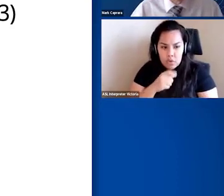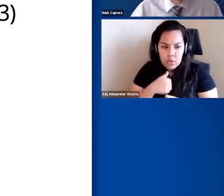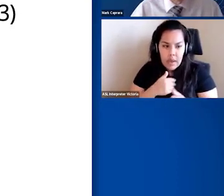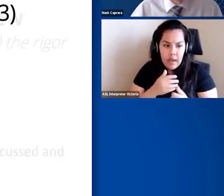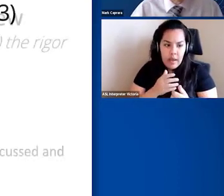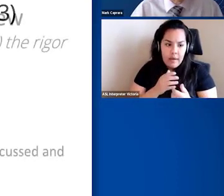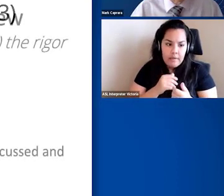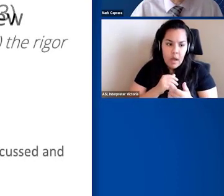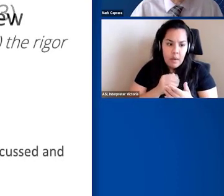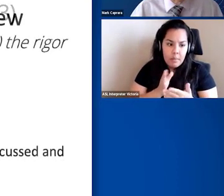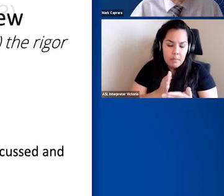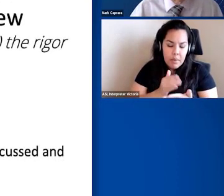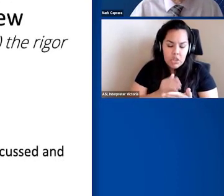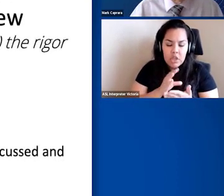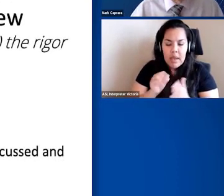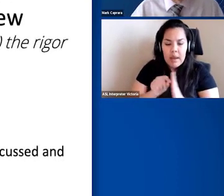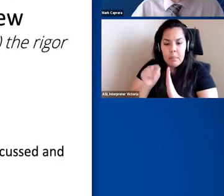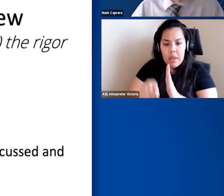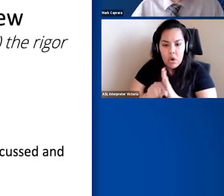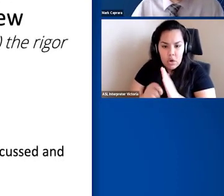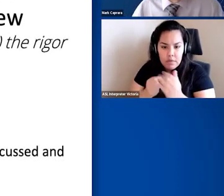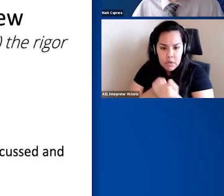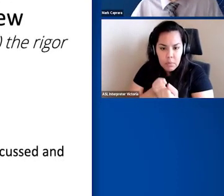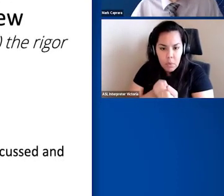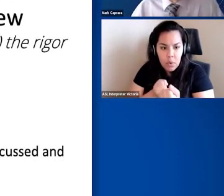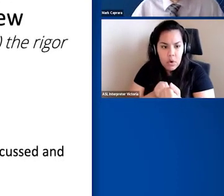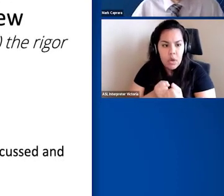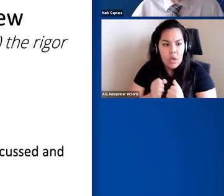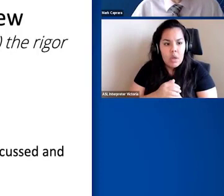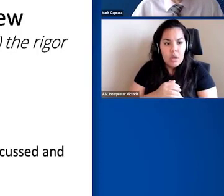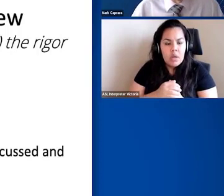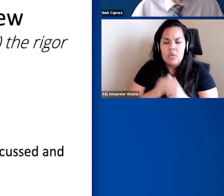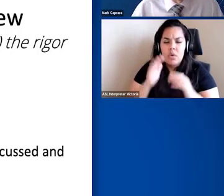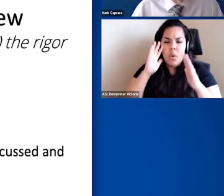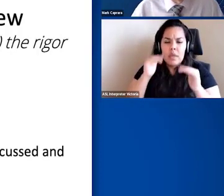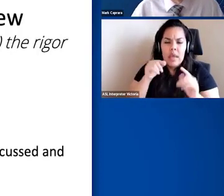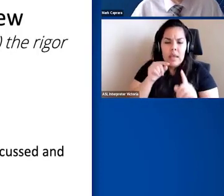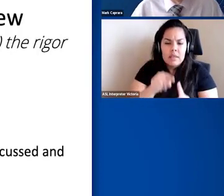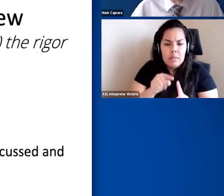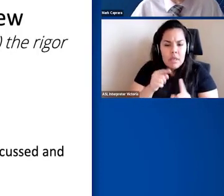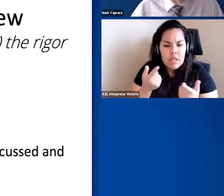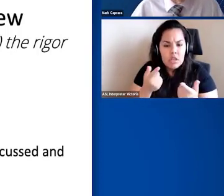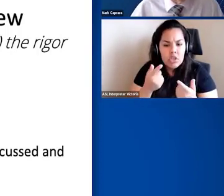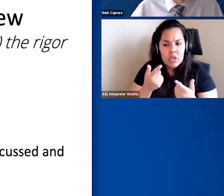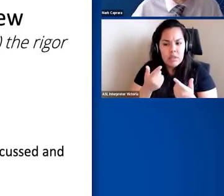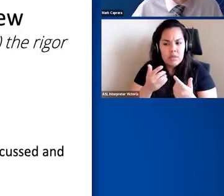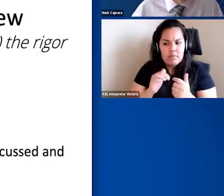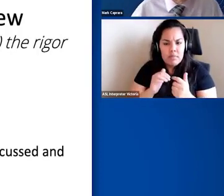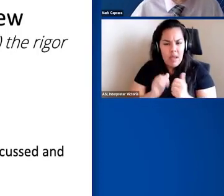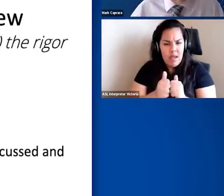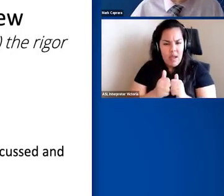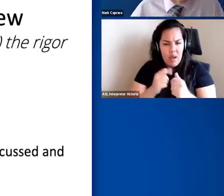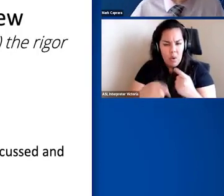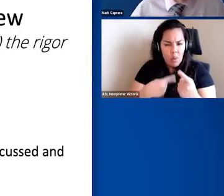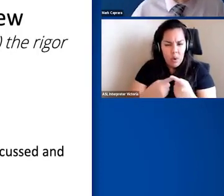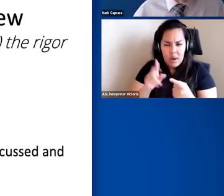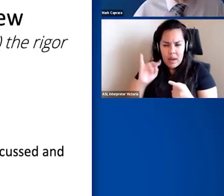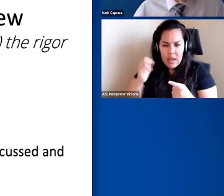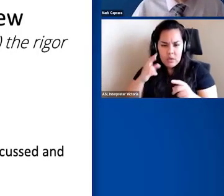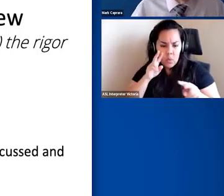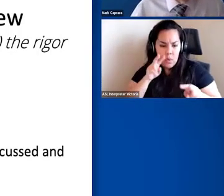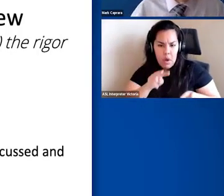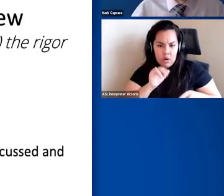So what are the expectations and how will NIH monitor progress. So